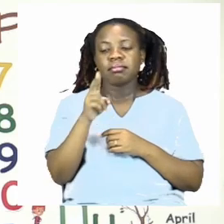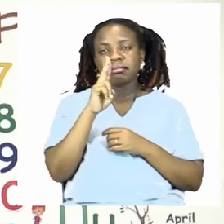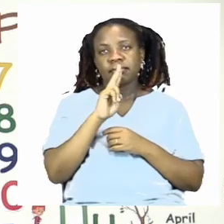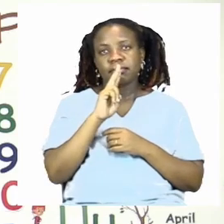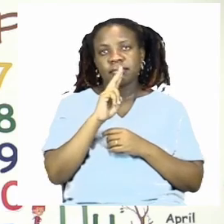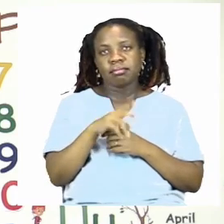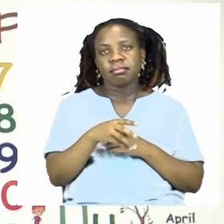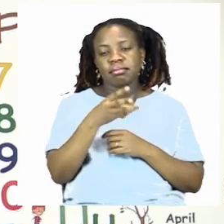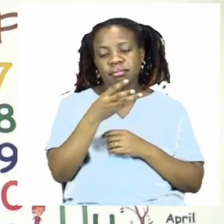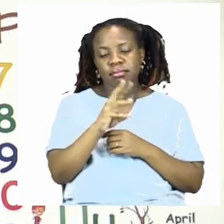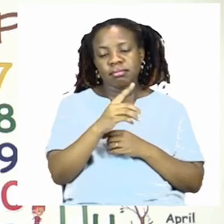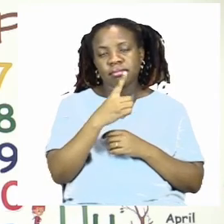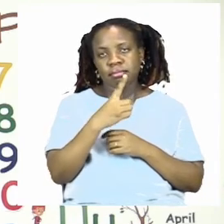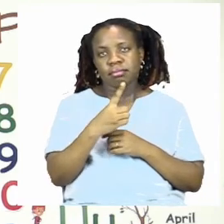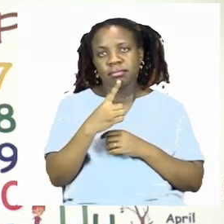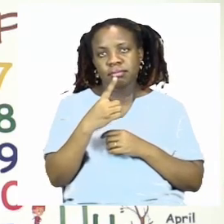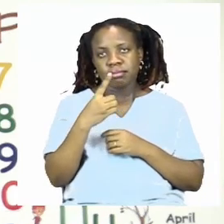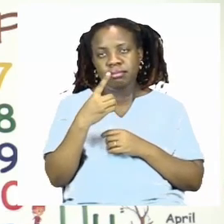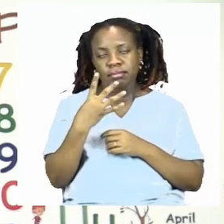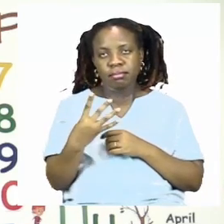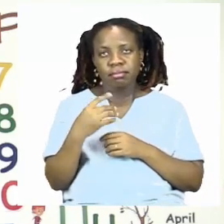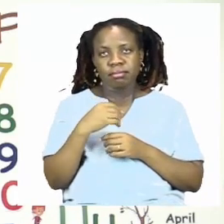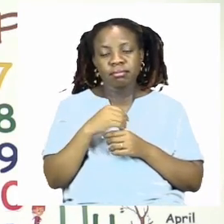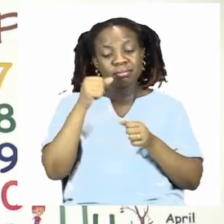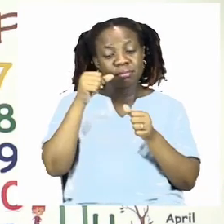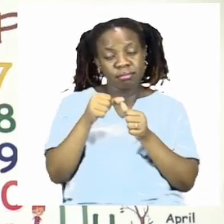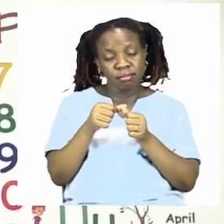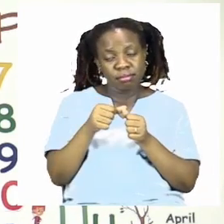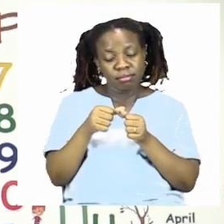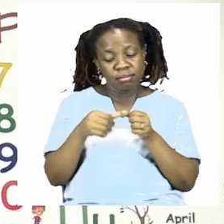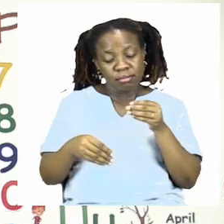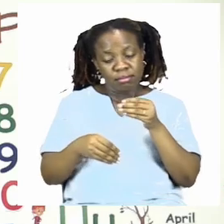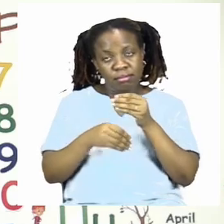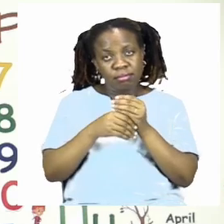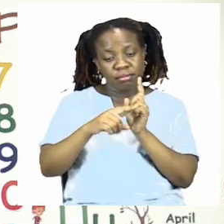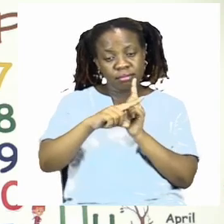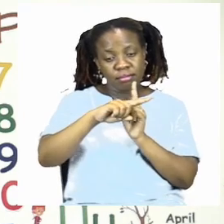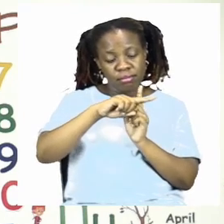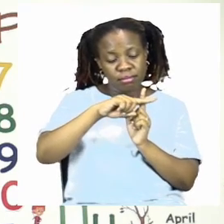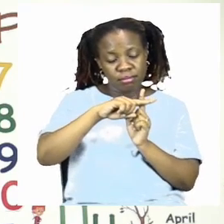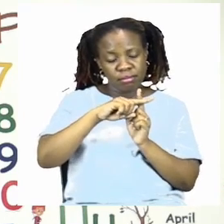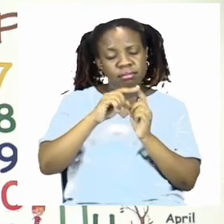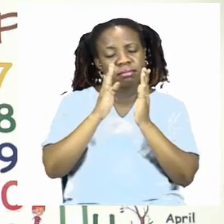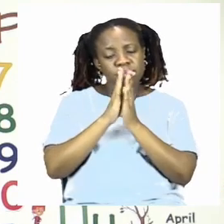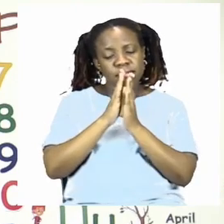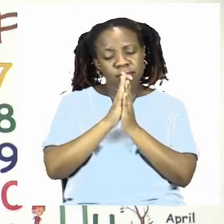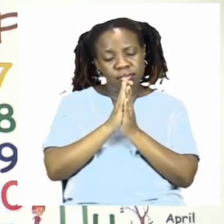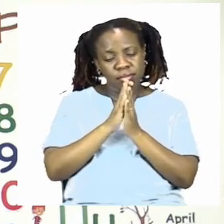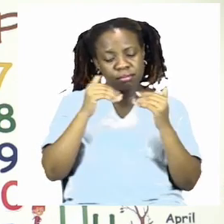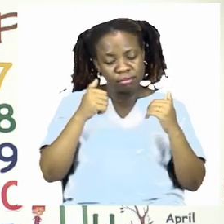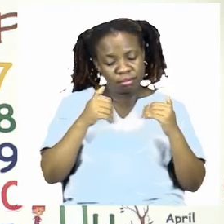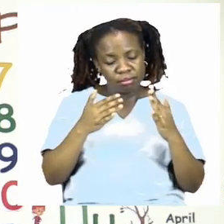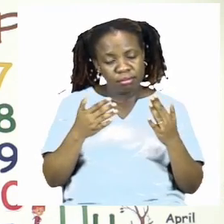614. Remember, boys and girls, when you add up, once again, remember we start from our units and we work it back